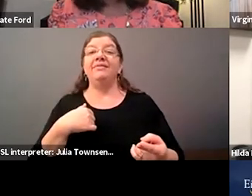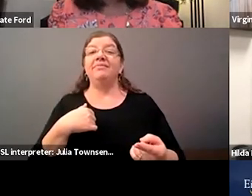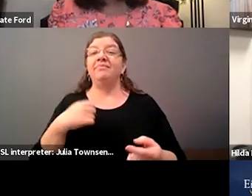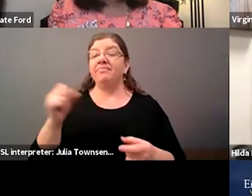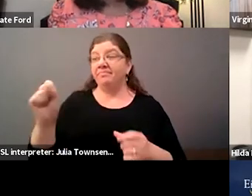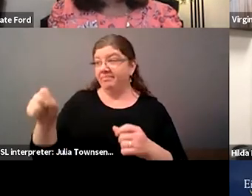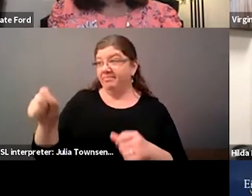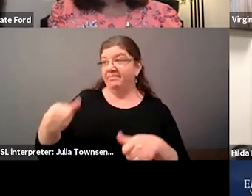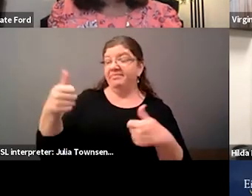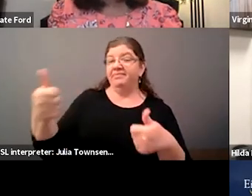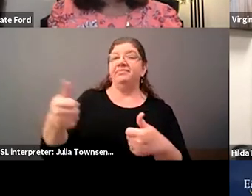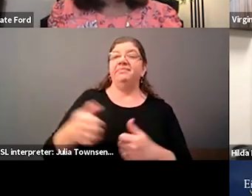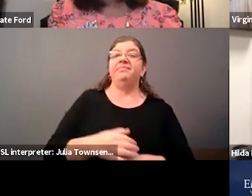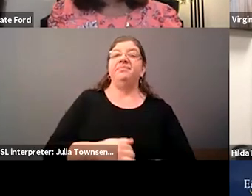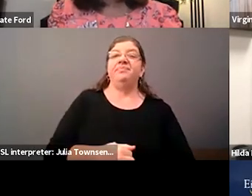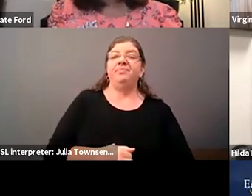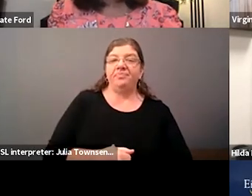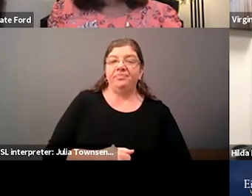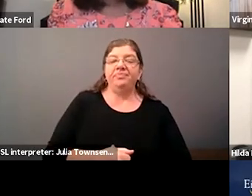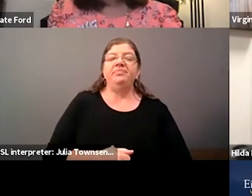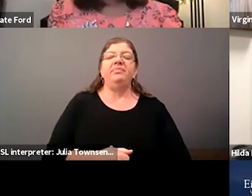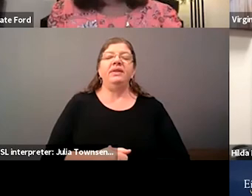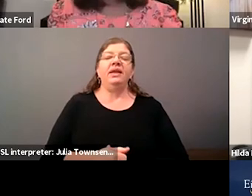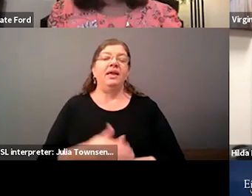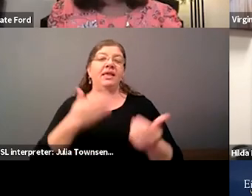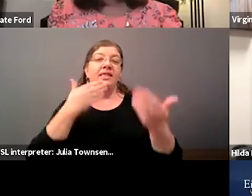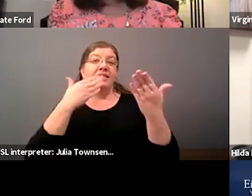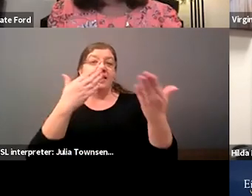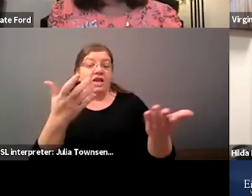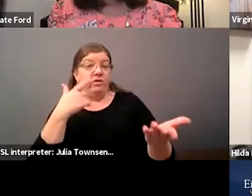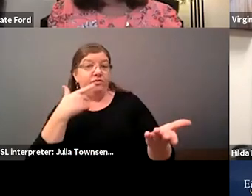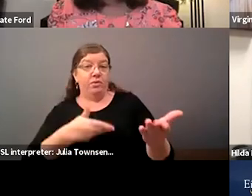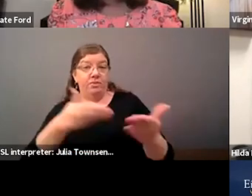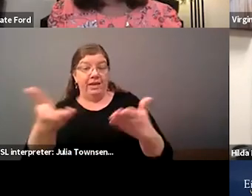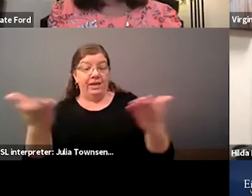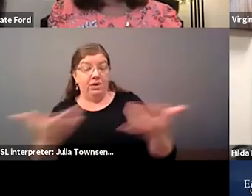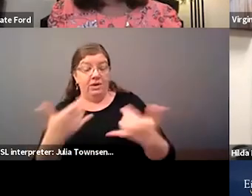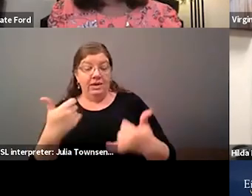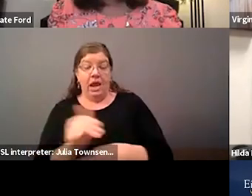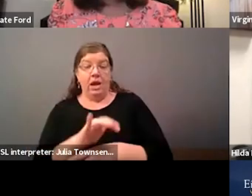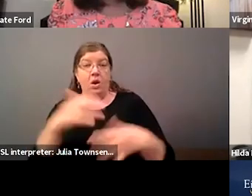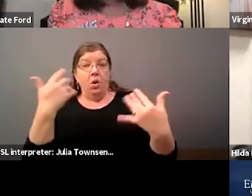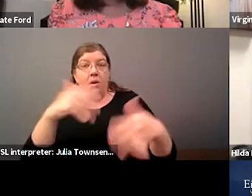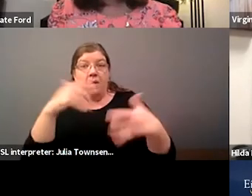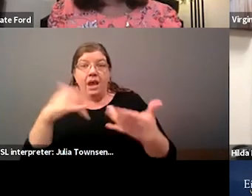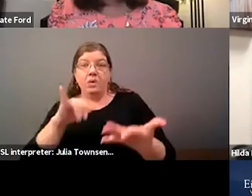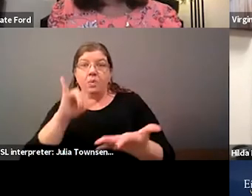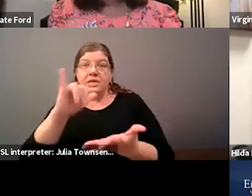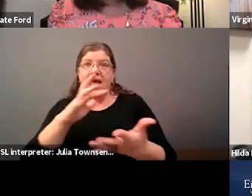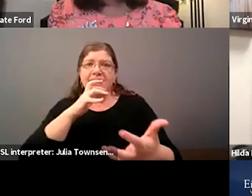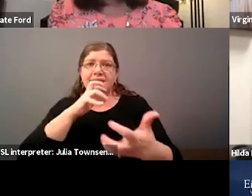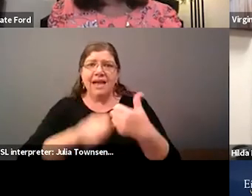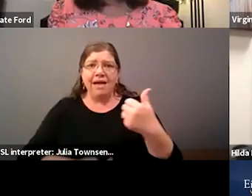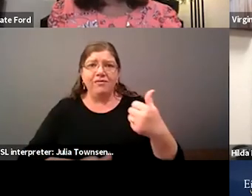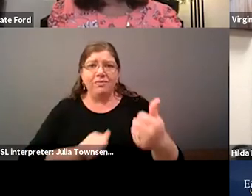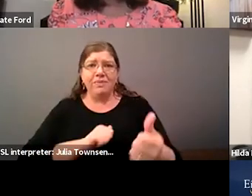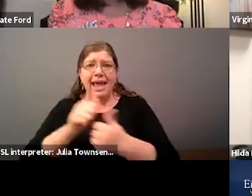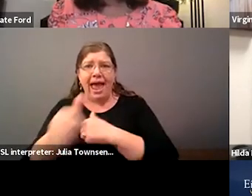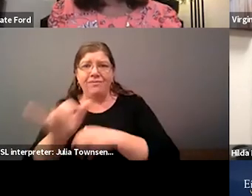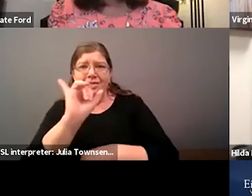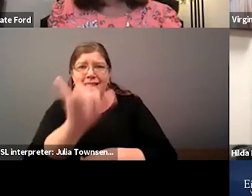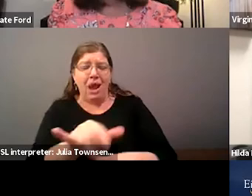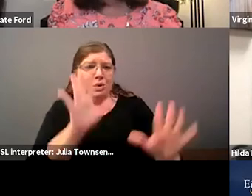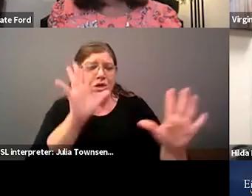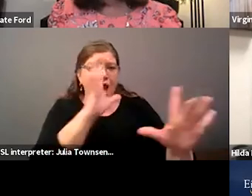yes you're good all right great well thank you for having me here tonight and oh man was all of that a tough act to follow so i know